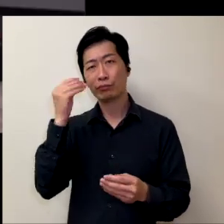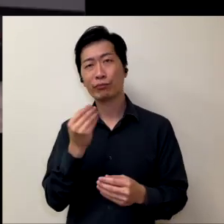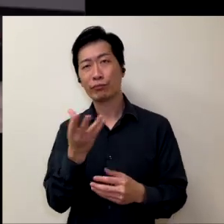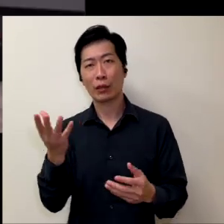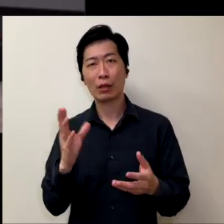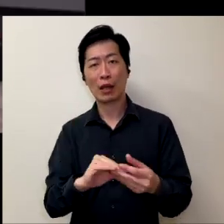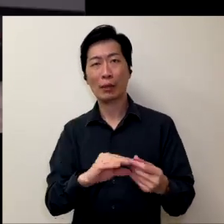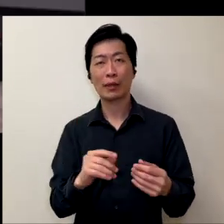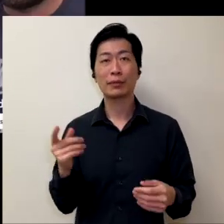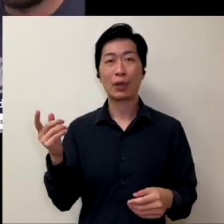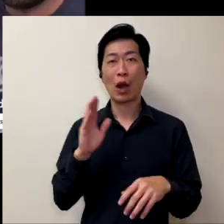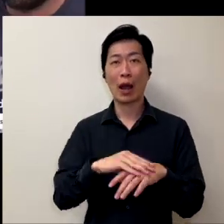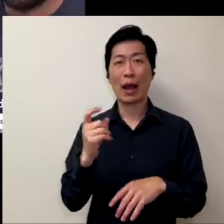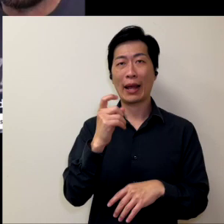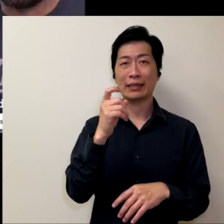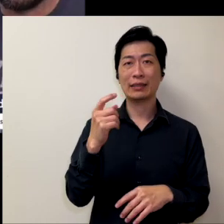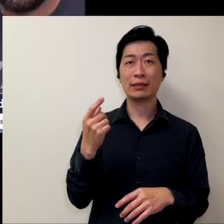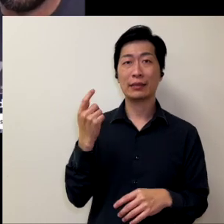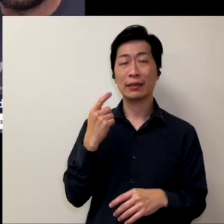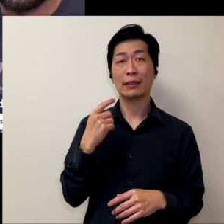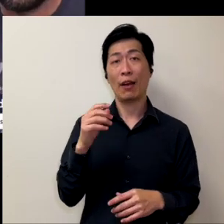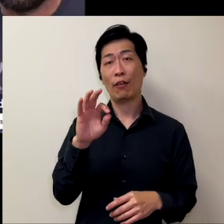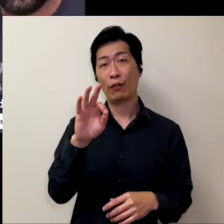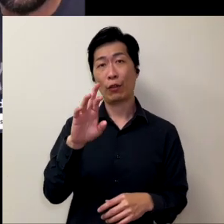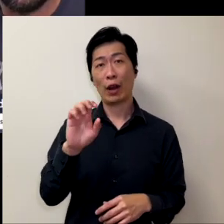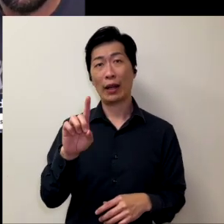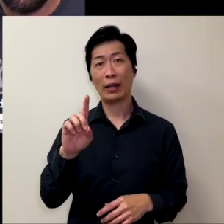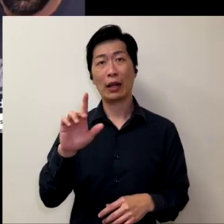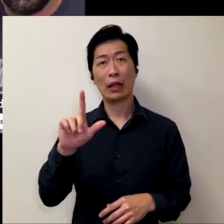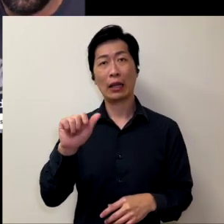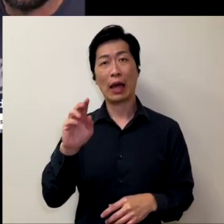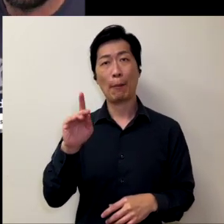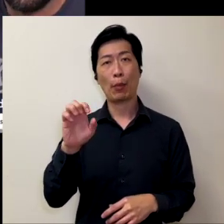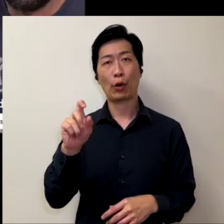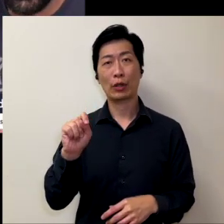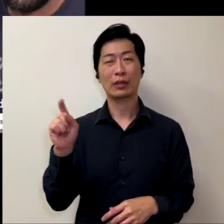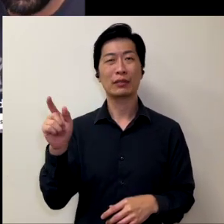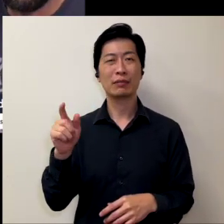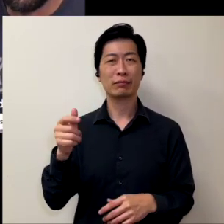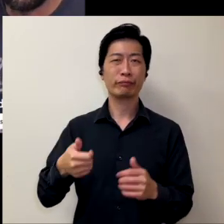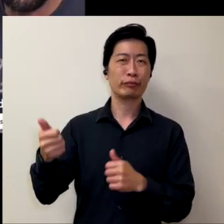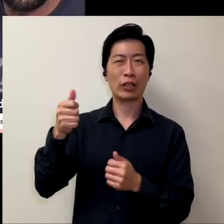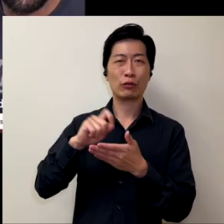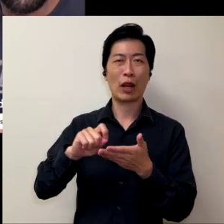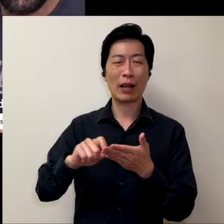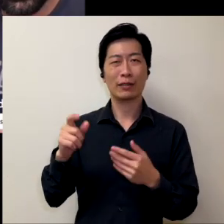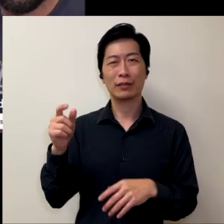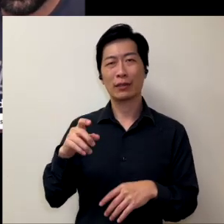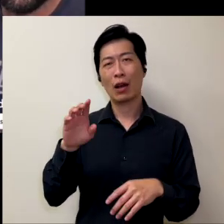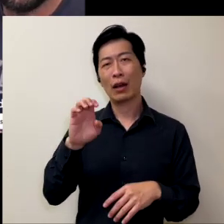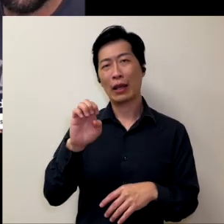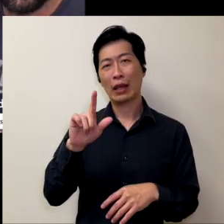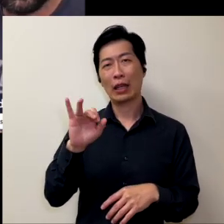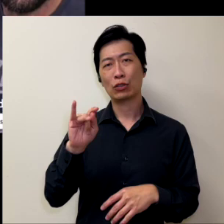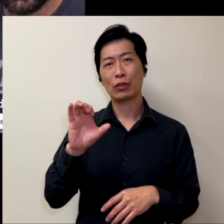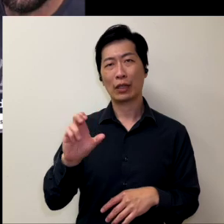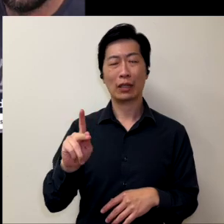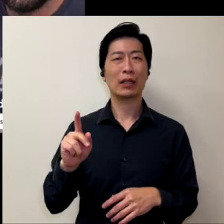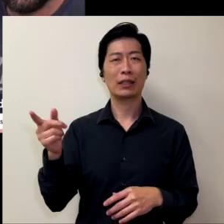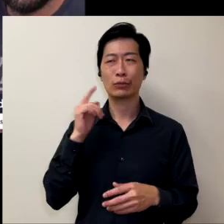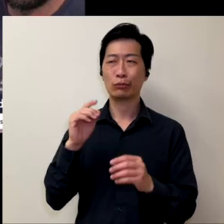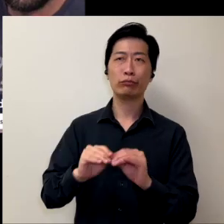from Elon Musk as well. This is a post from Tesla owner Silicon Valley on X. Fred Lambert, who is one of the head writers for